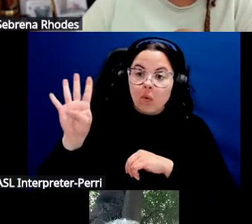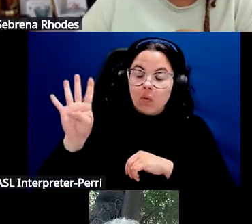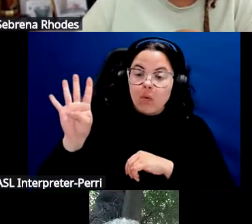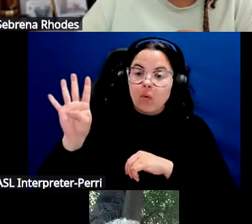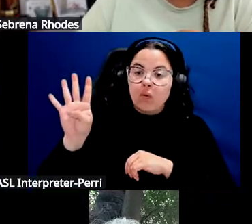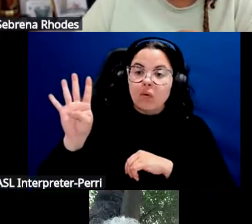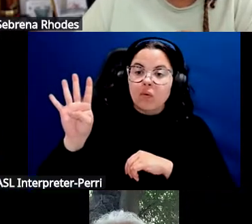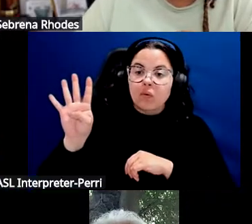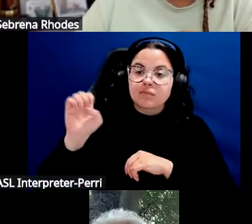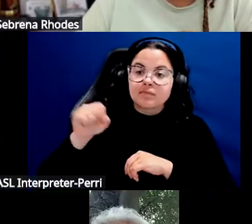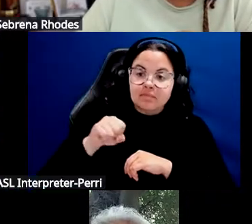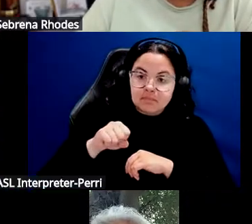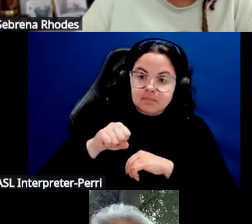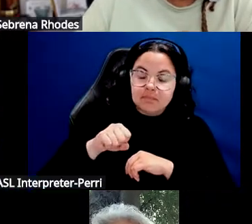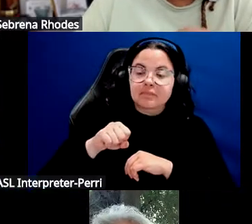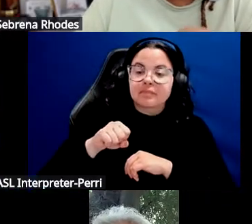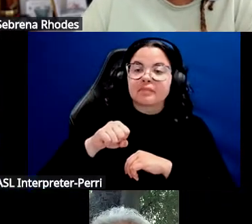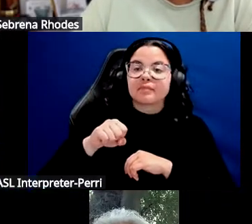5D04, Yes.